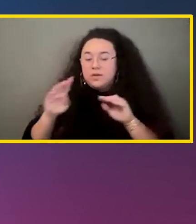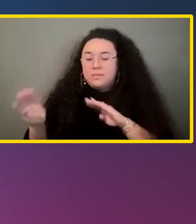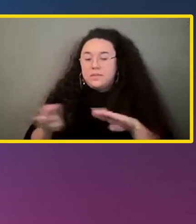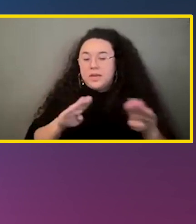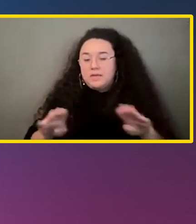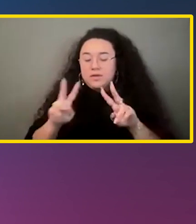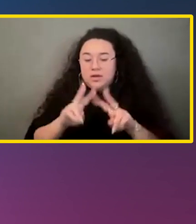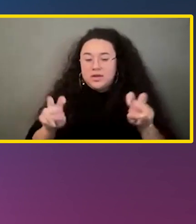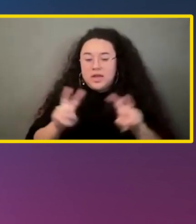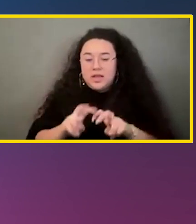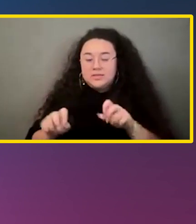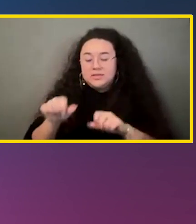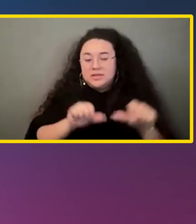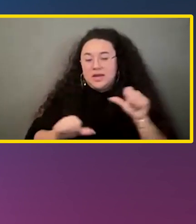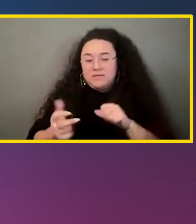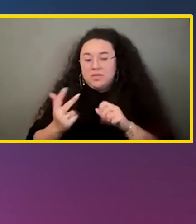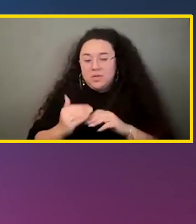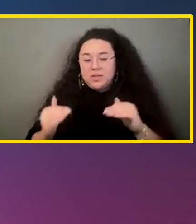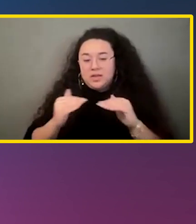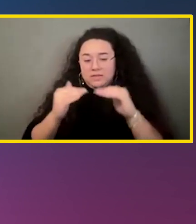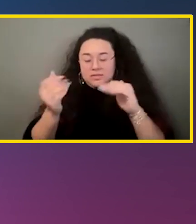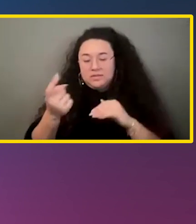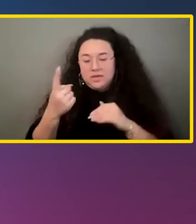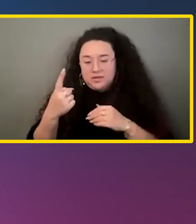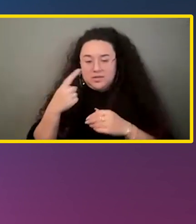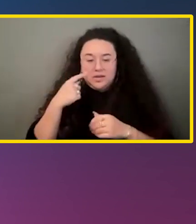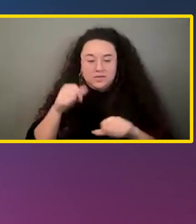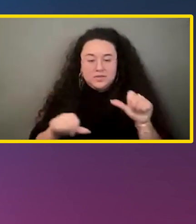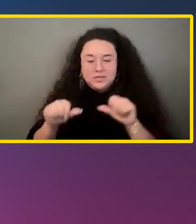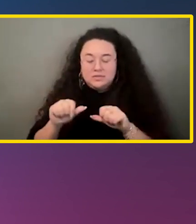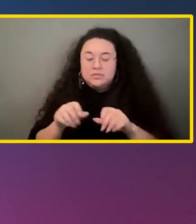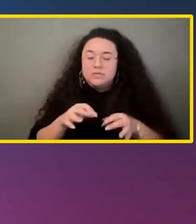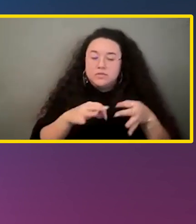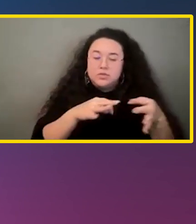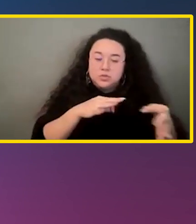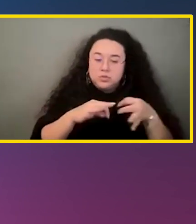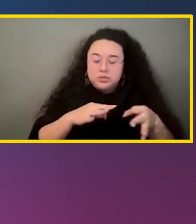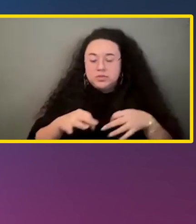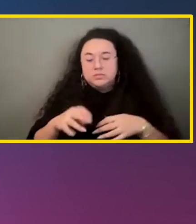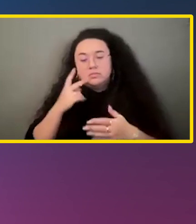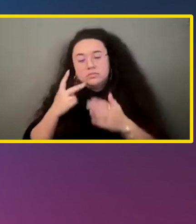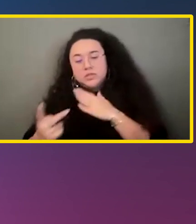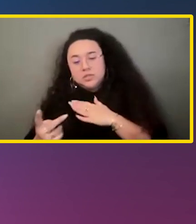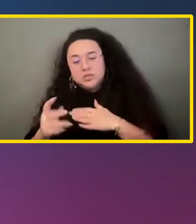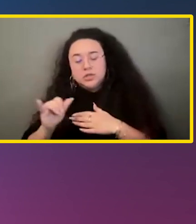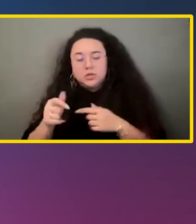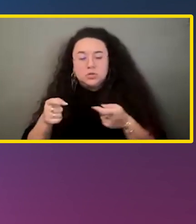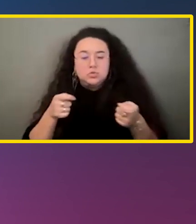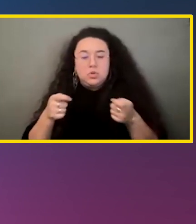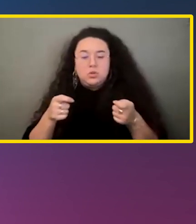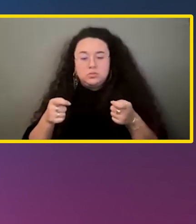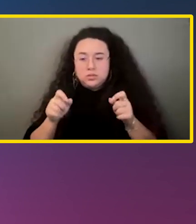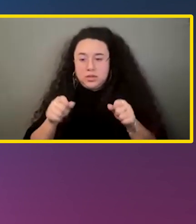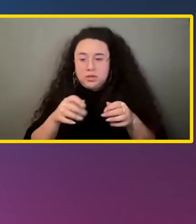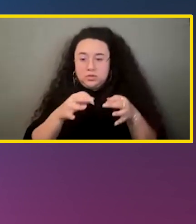behavior science that there are 3 levels to understanding in science. There are description, prediction, and control. So can